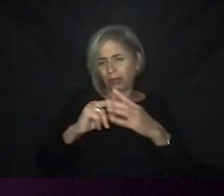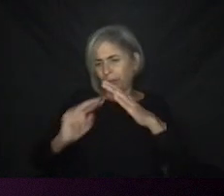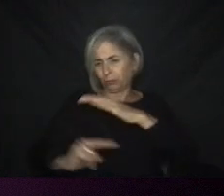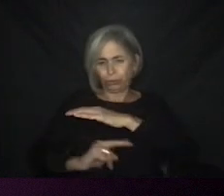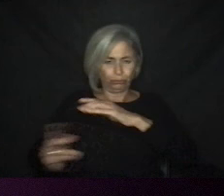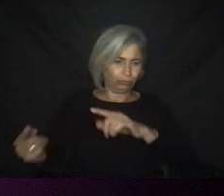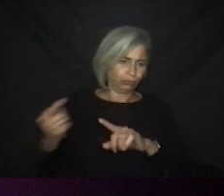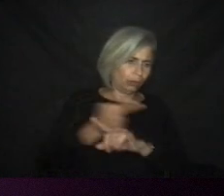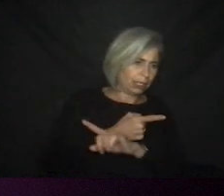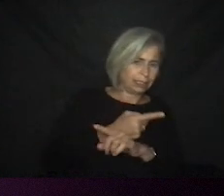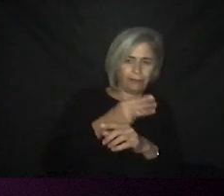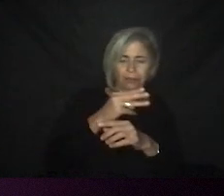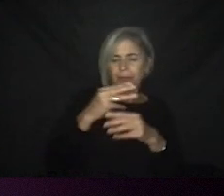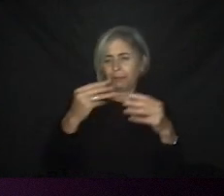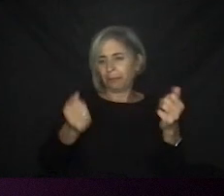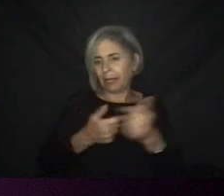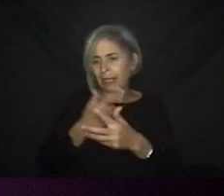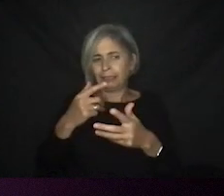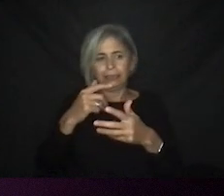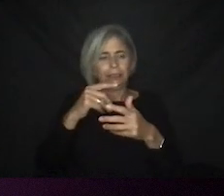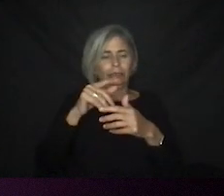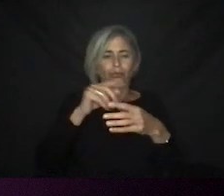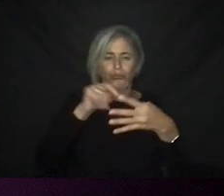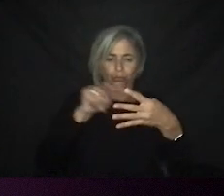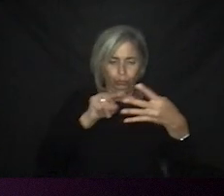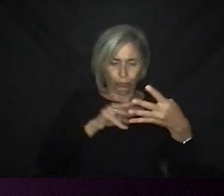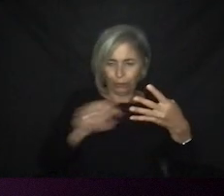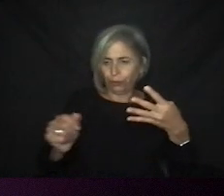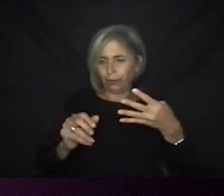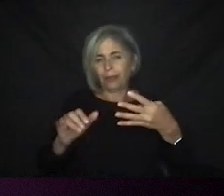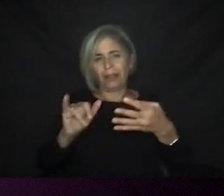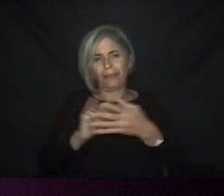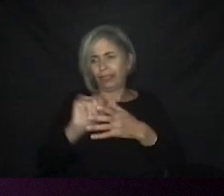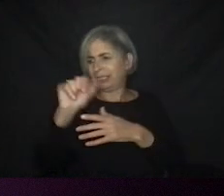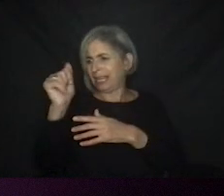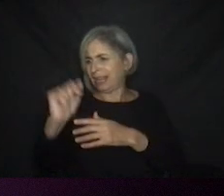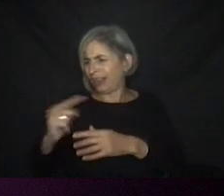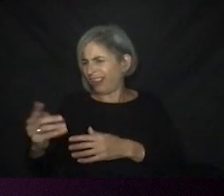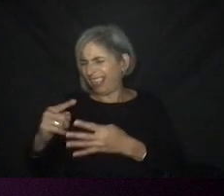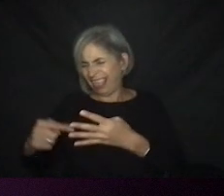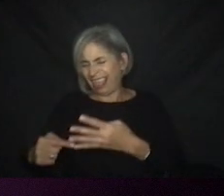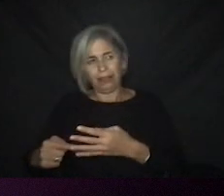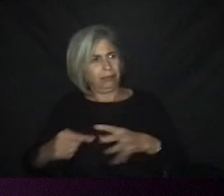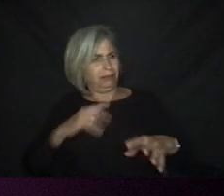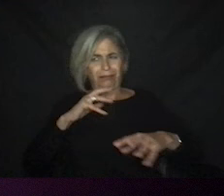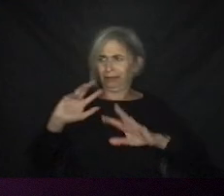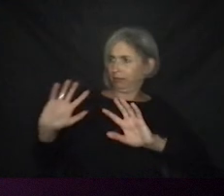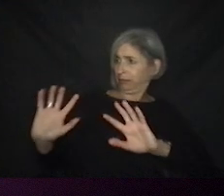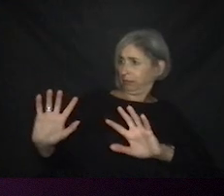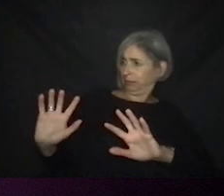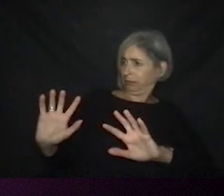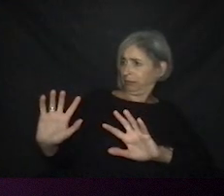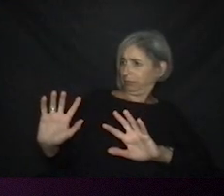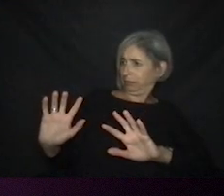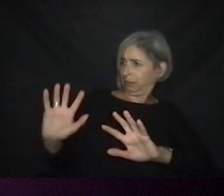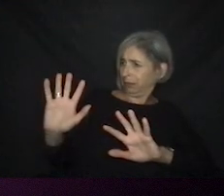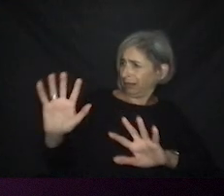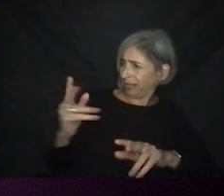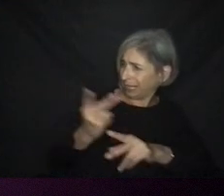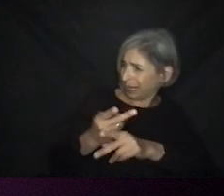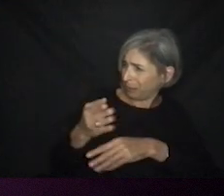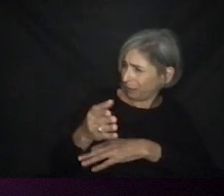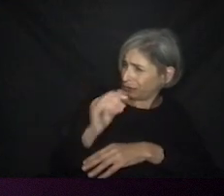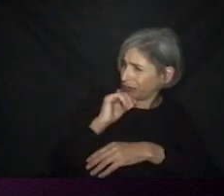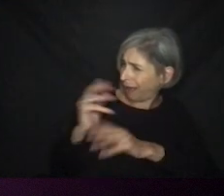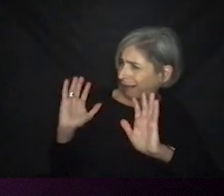then I got to deserialize it, and then I got to run the algorithm, and then I got to do that for 10 other." And he's going, "Dude, can I keep it or not?